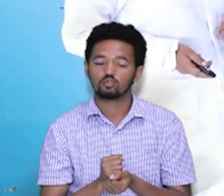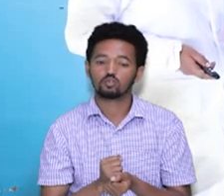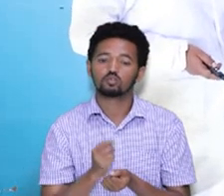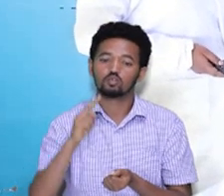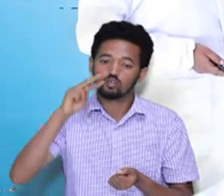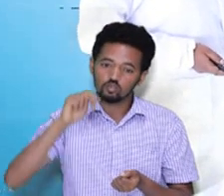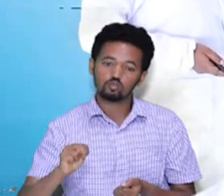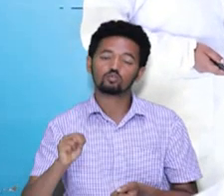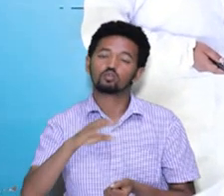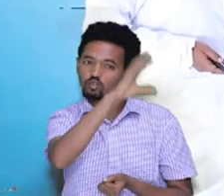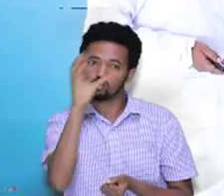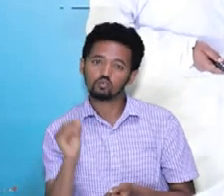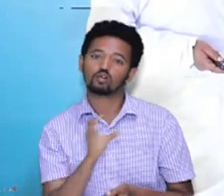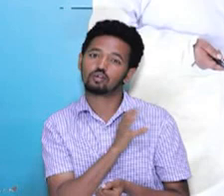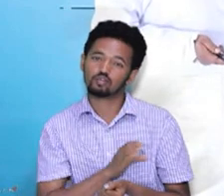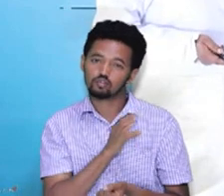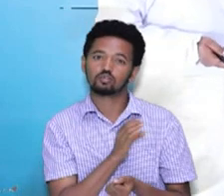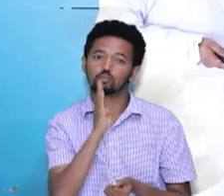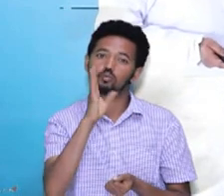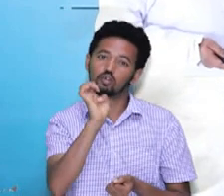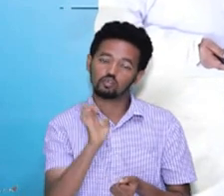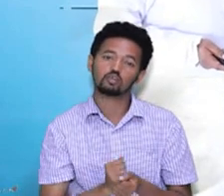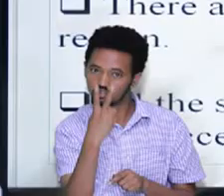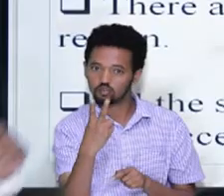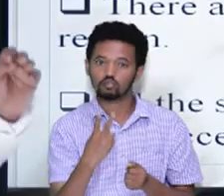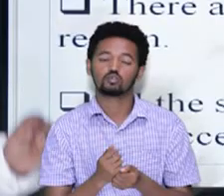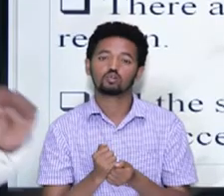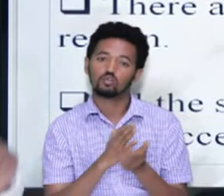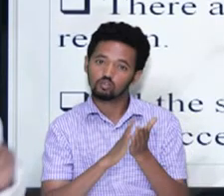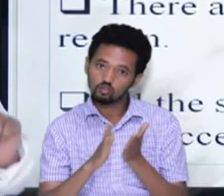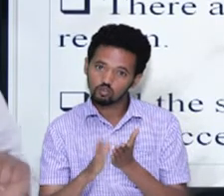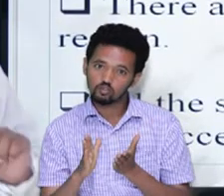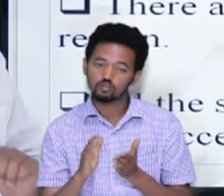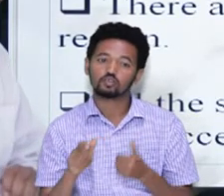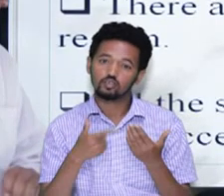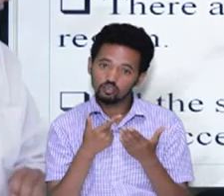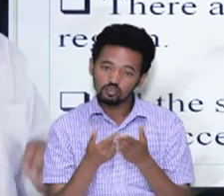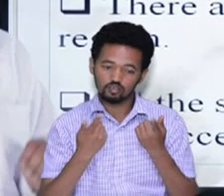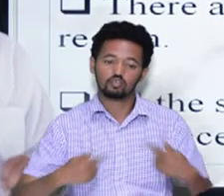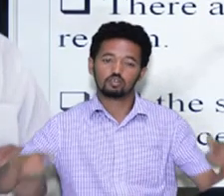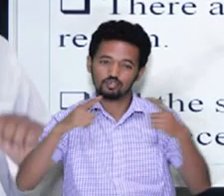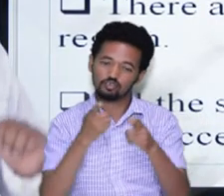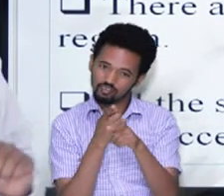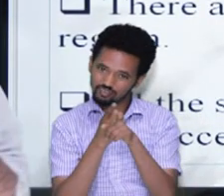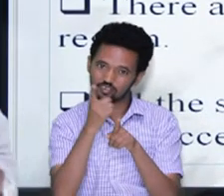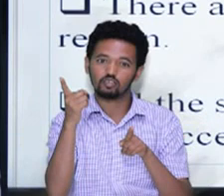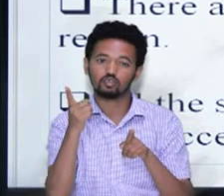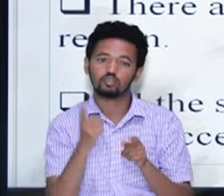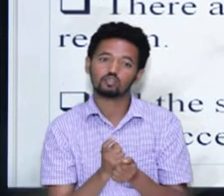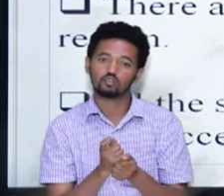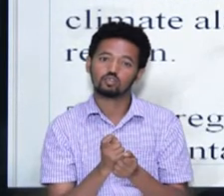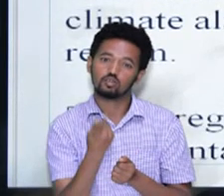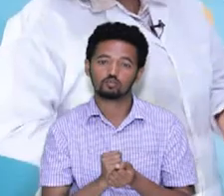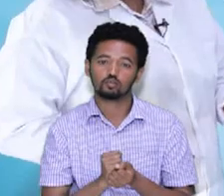Northern Africa is characterized by desert climate. All the states of this region have direct access to the